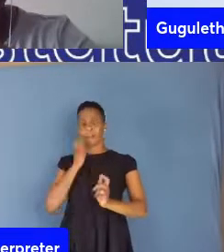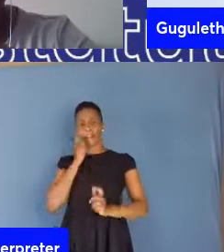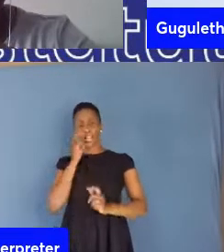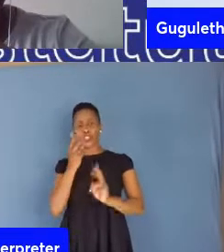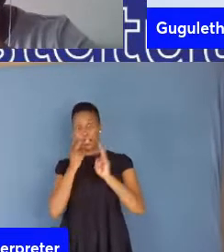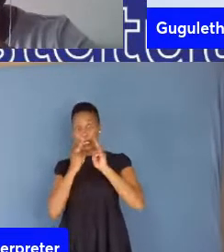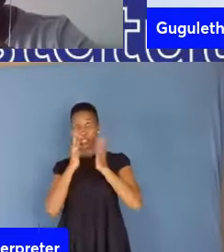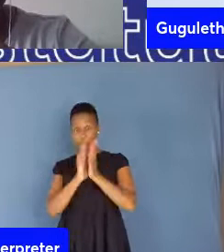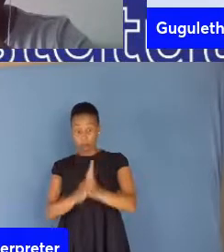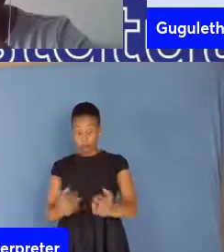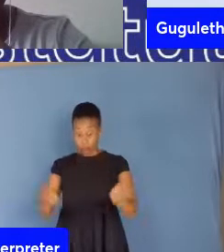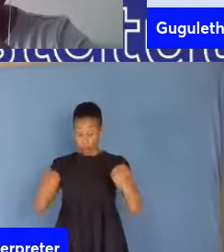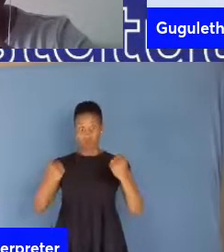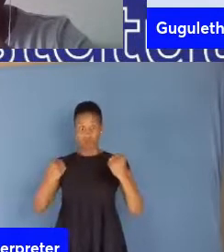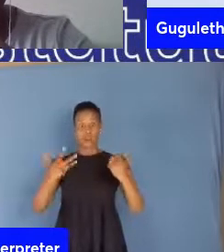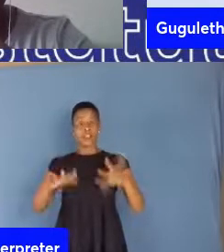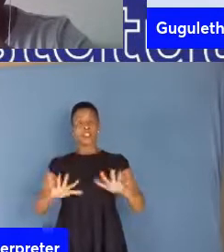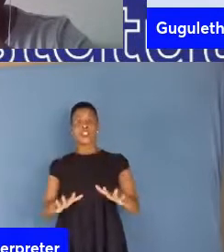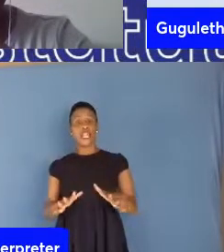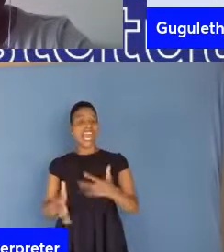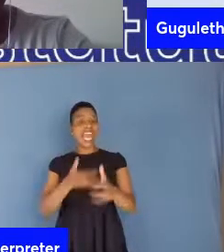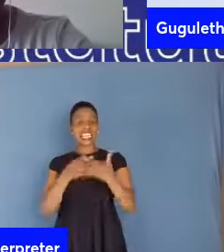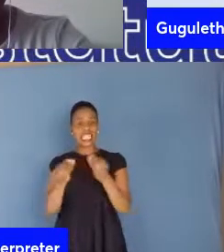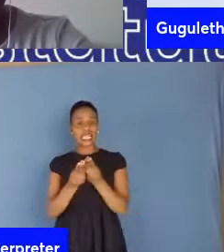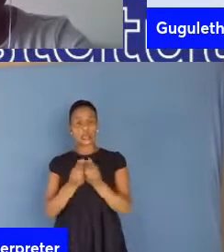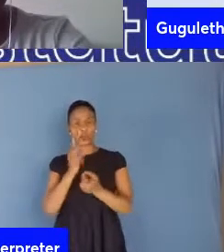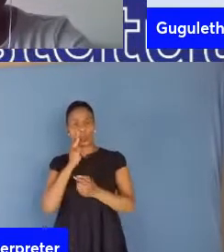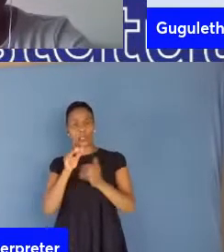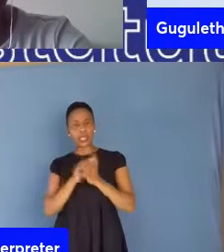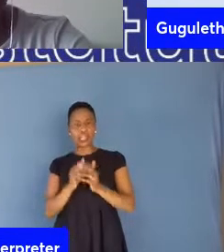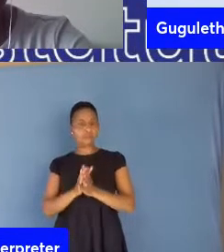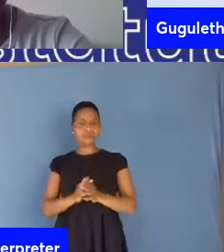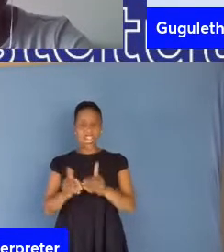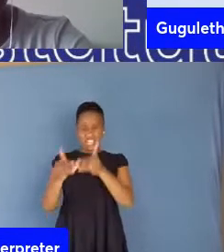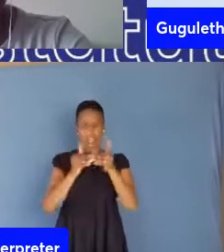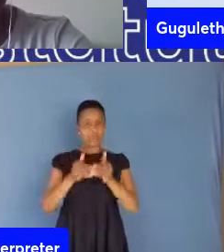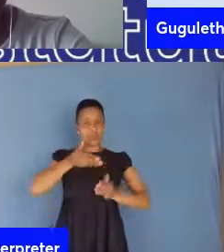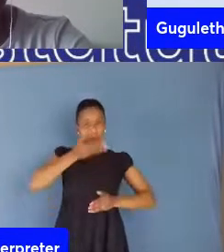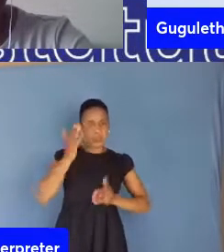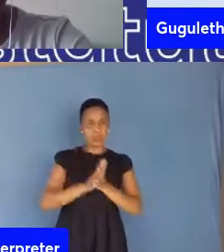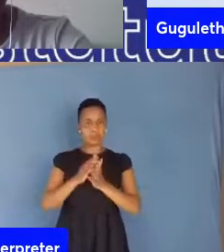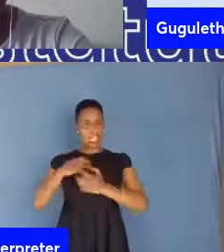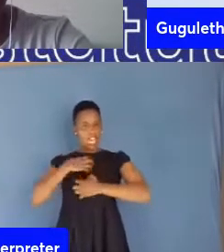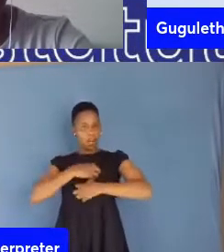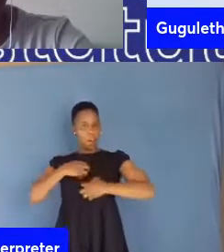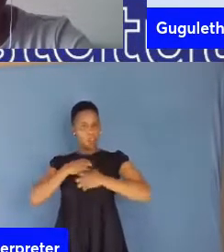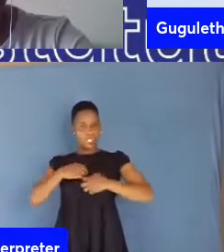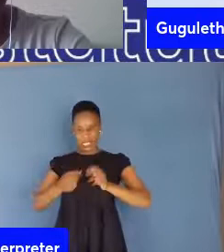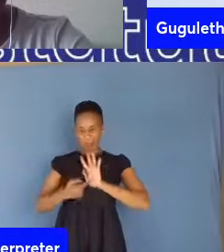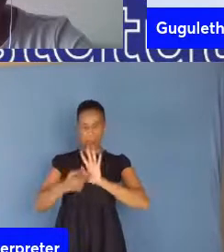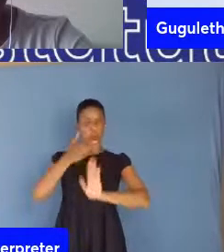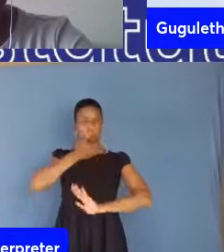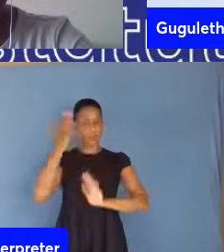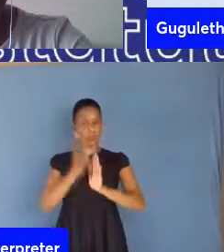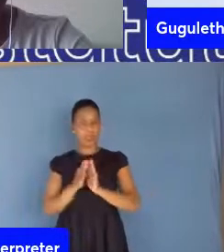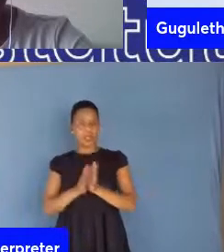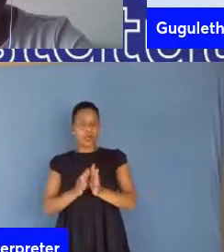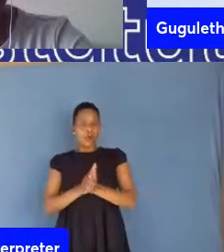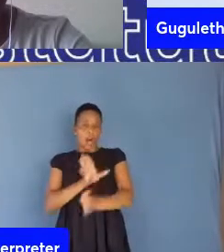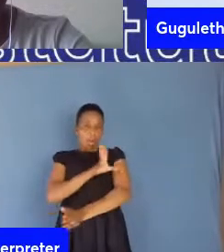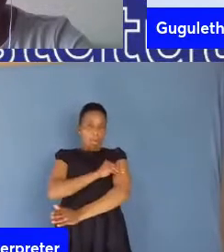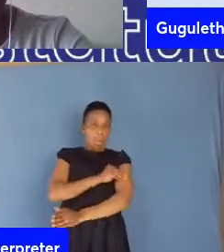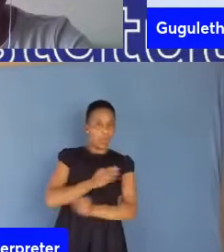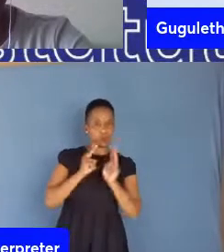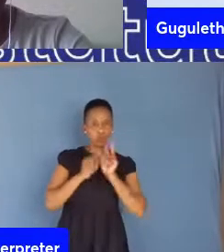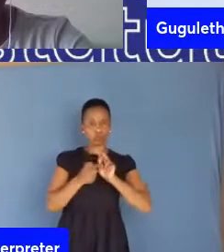that resembles being aggressive and being non-caring and not showing emotions and not showing vulnerability is seen in a positive light. I can speak